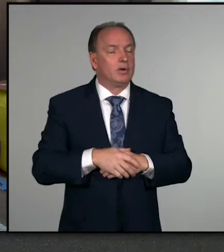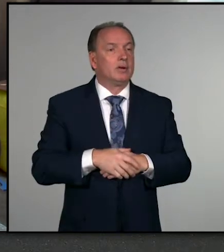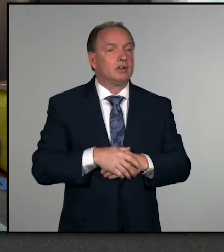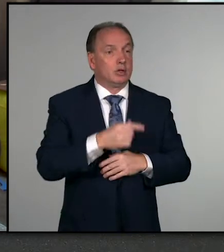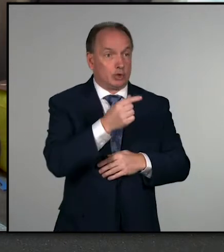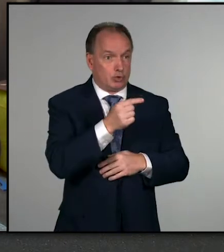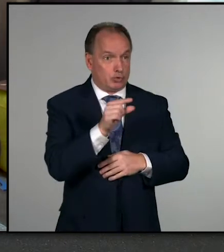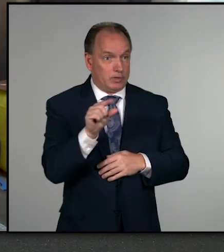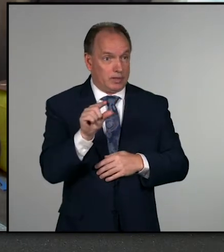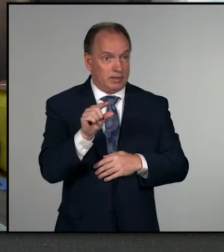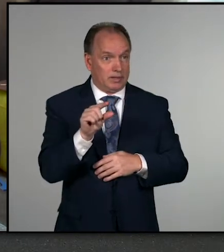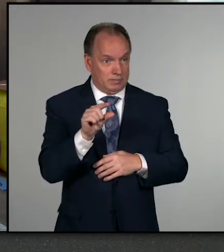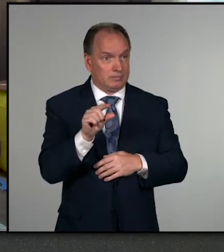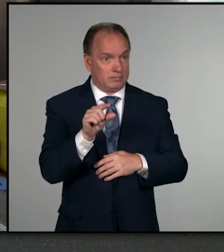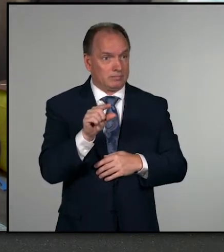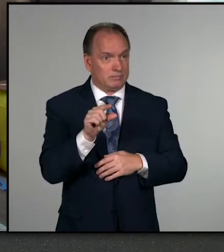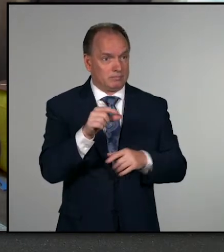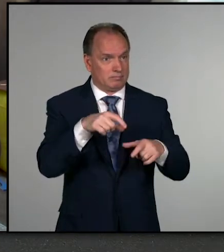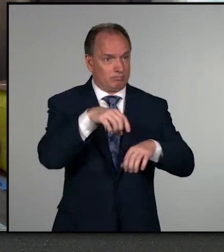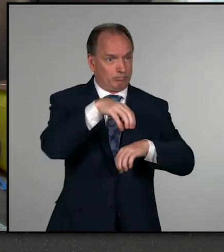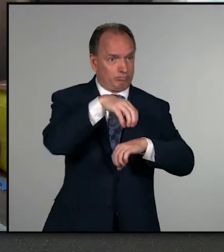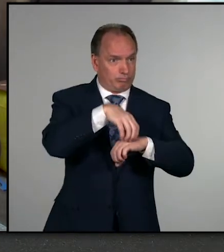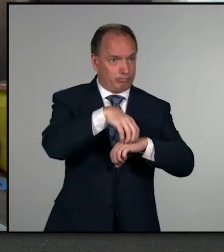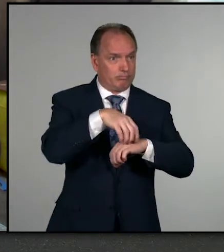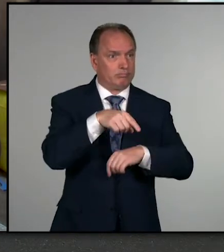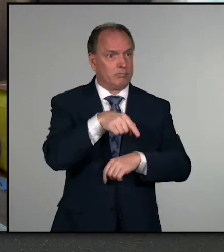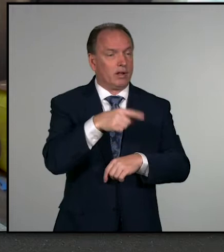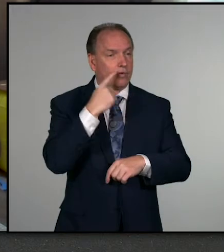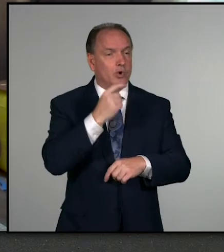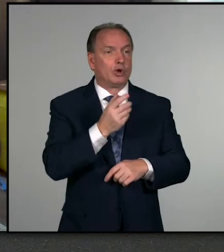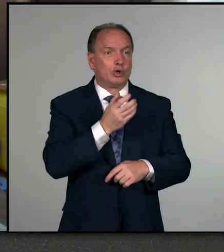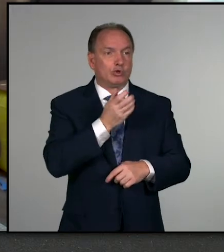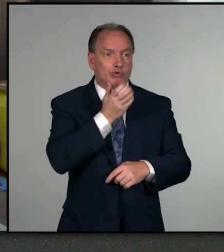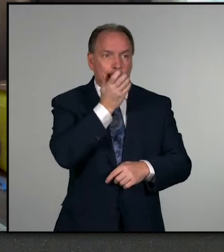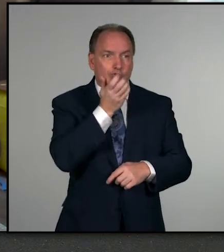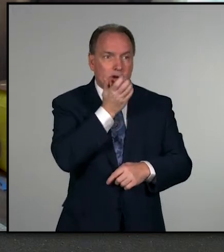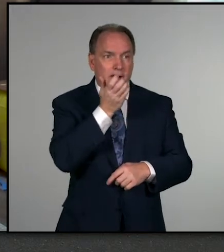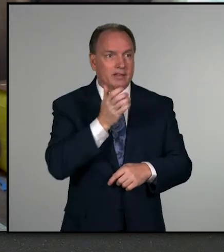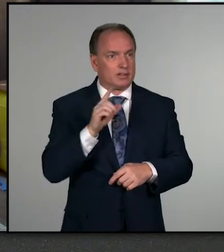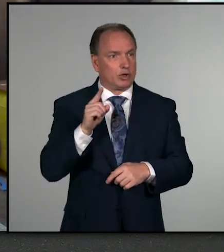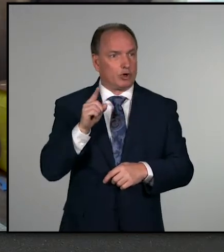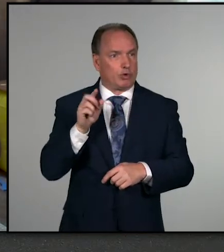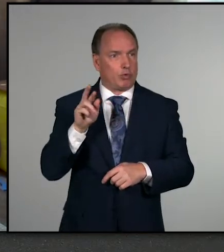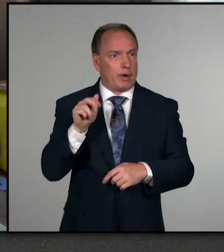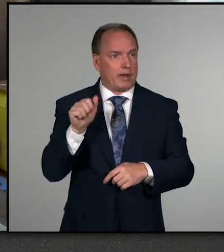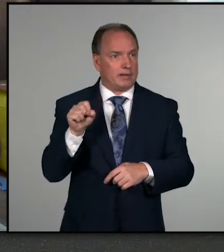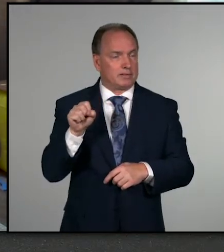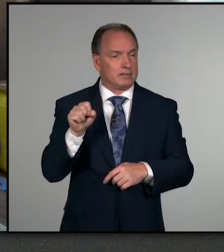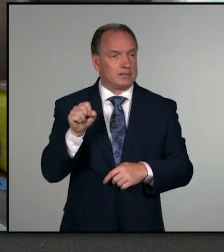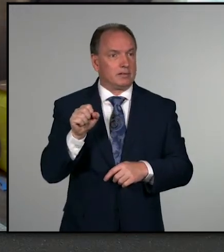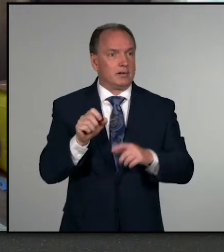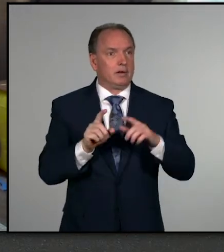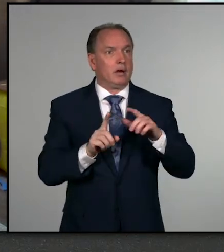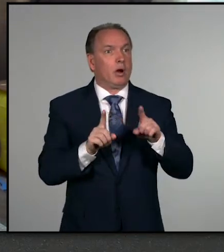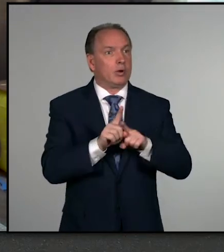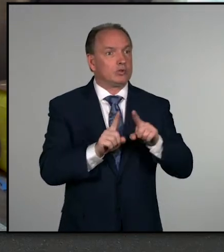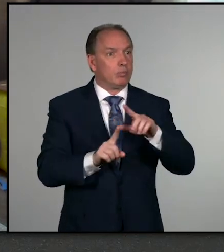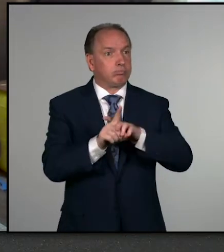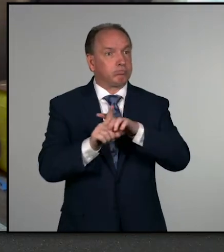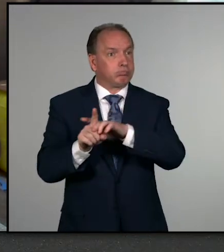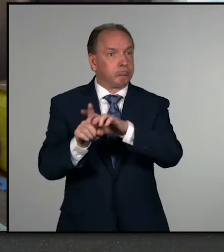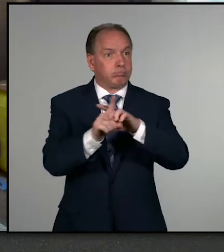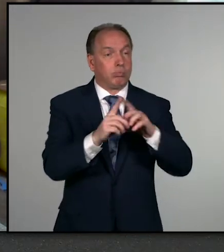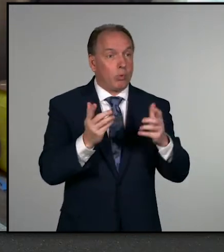have a green block for green grass. And you know what else pops up in between the green